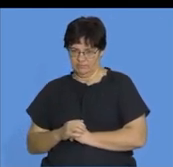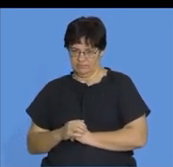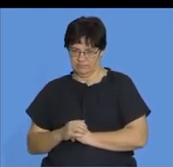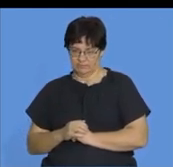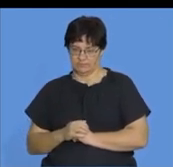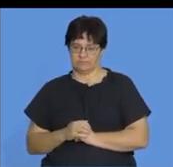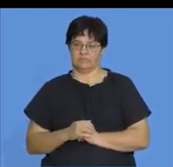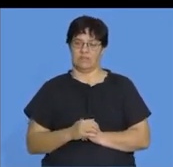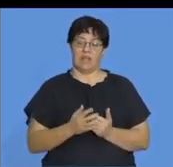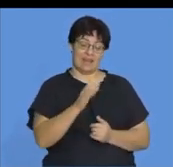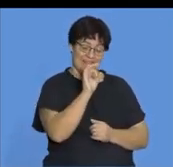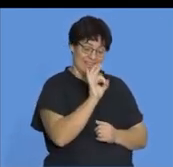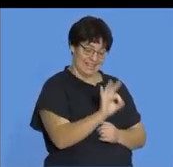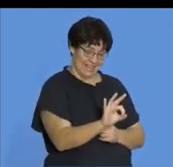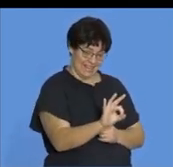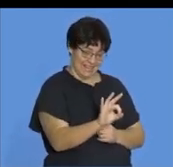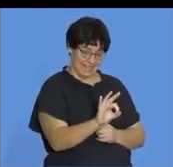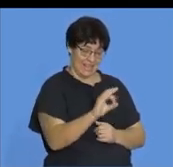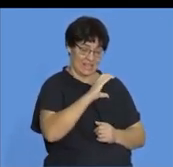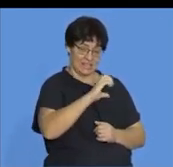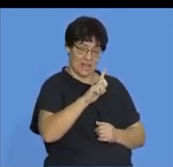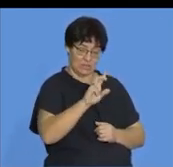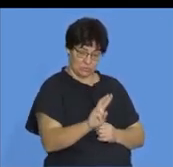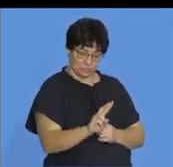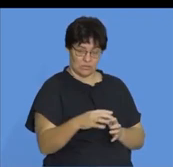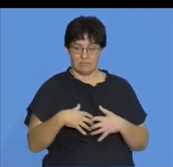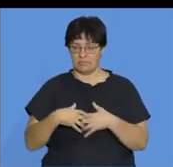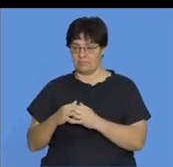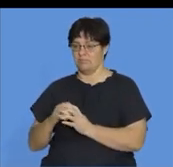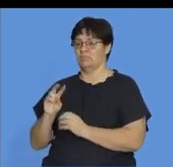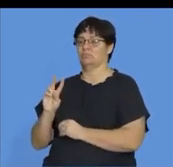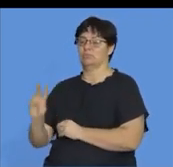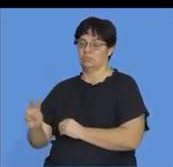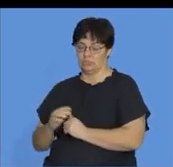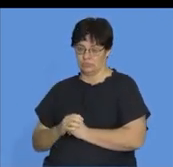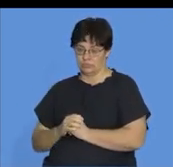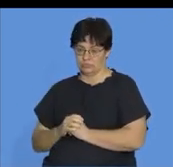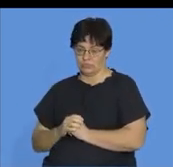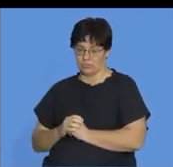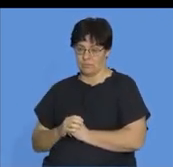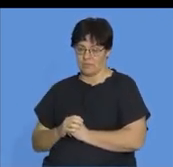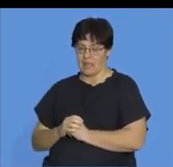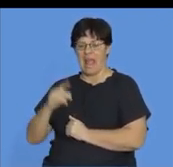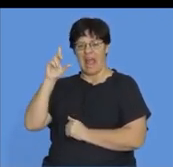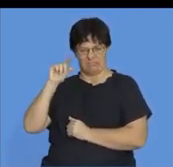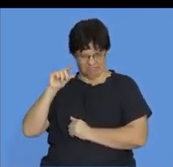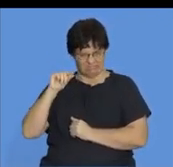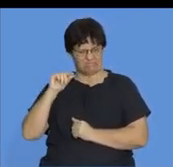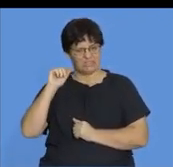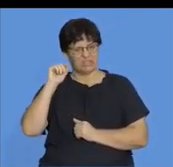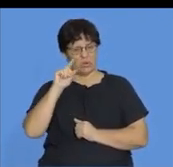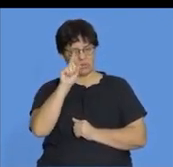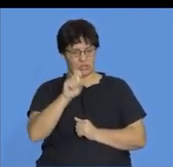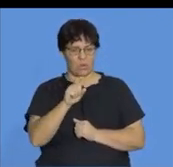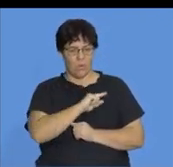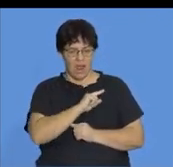3 chloride, okay? And then 3 of chlorine actually form 2. Okay, it's a very interesting question because